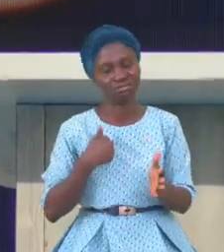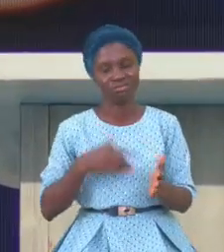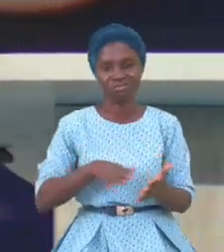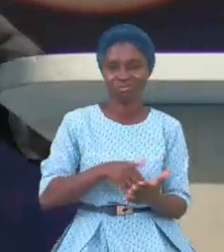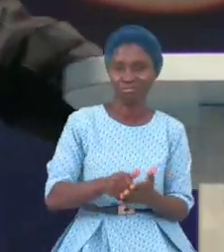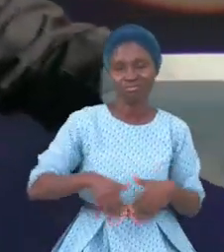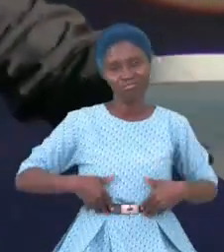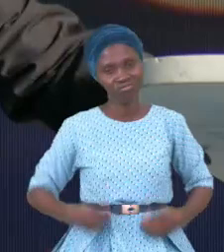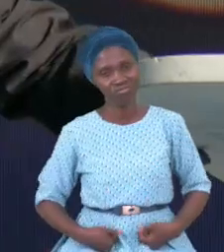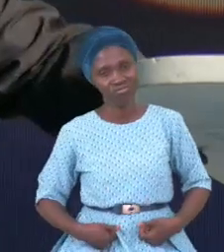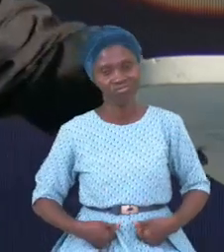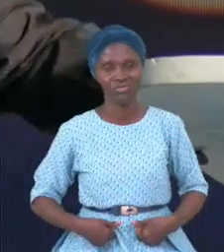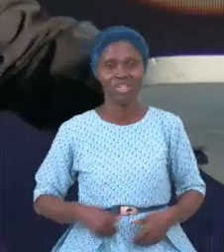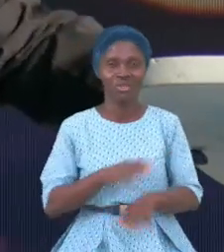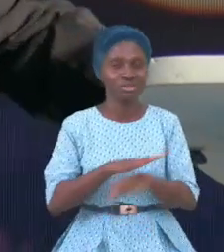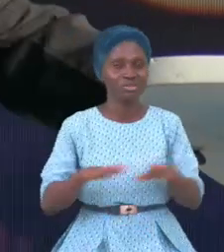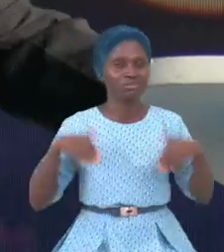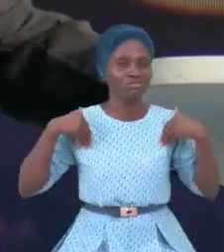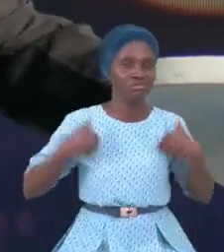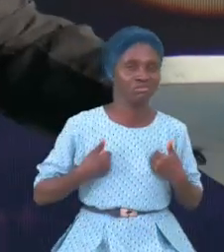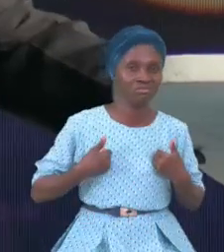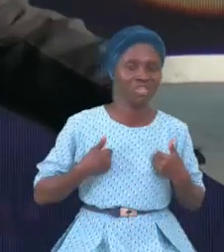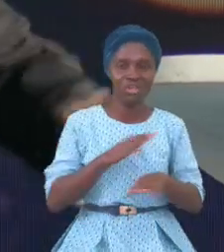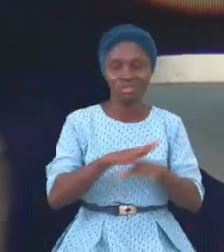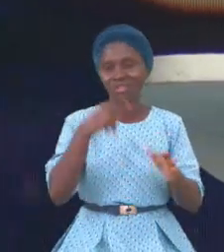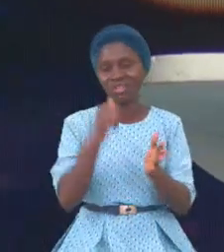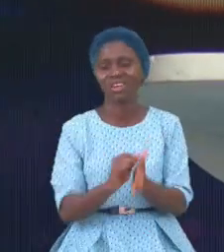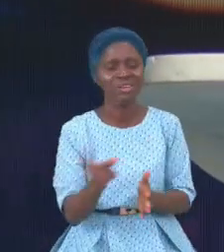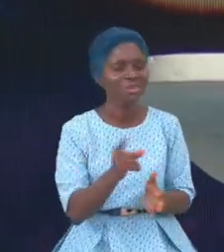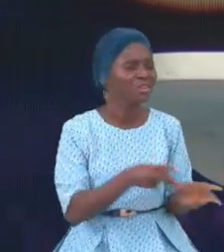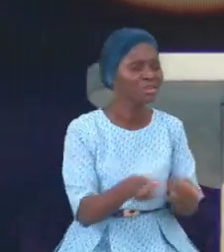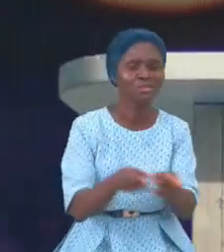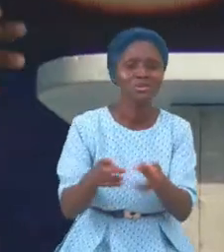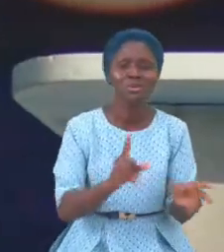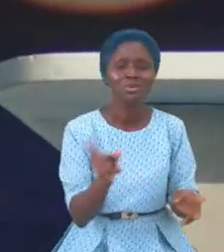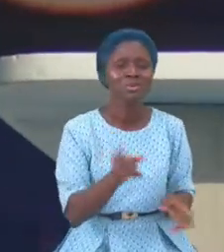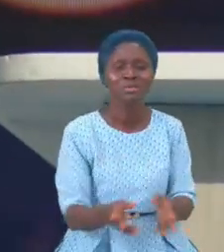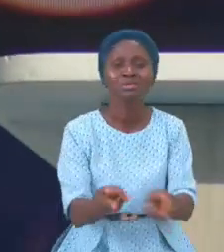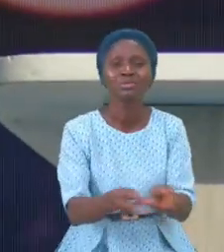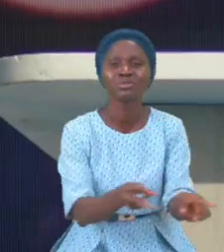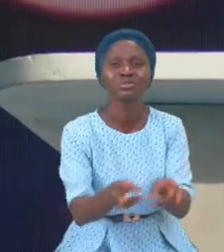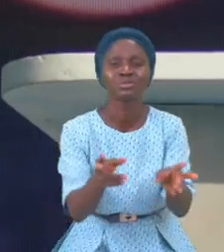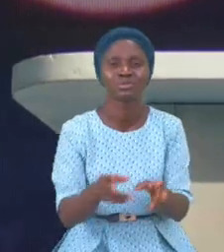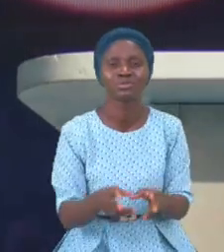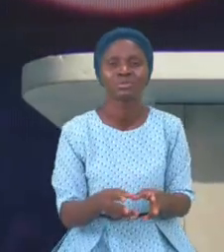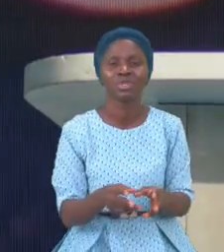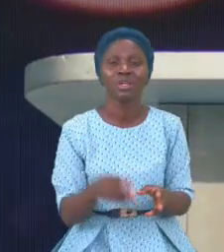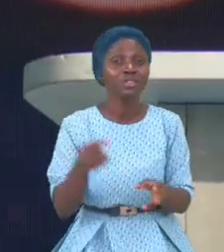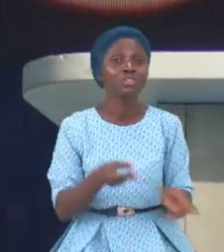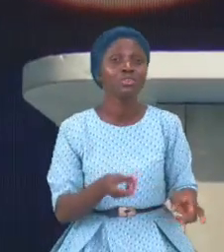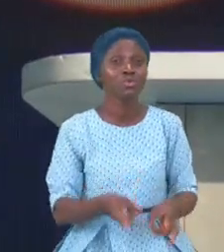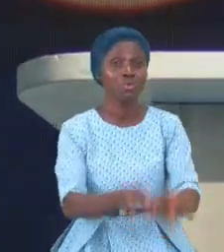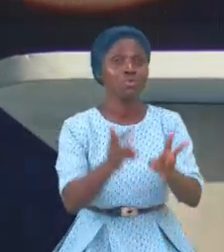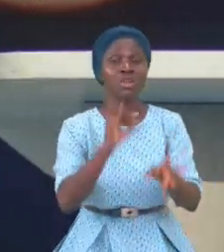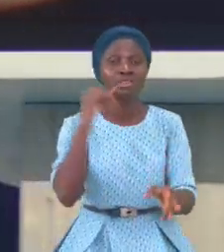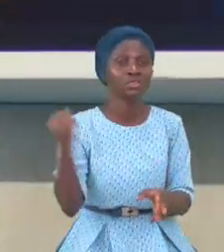again. You don't say, where is the road? Where is the road? The road is always there for the one who is steadfast